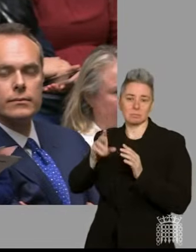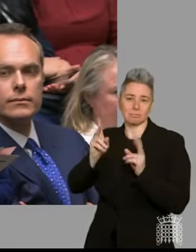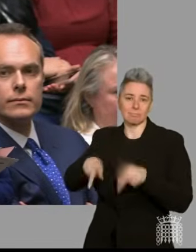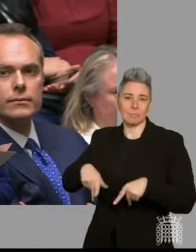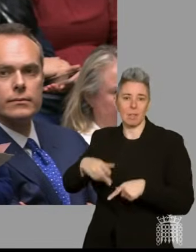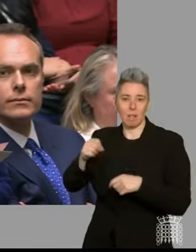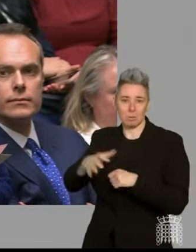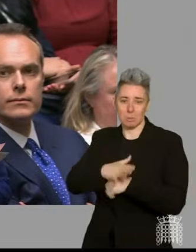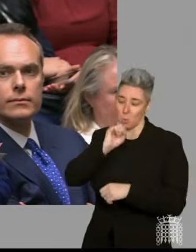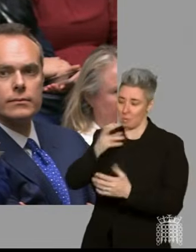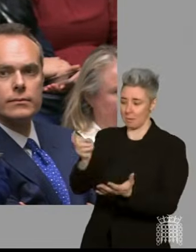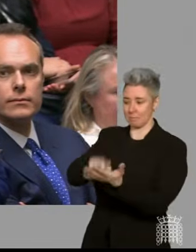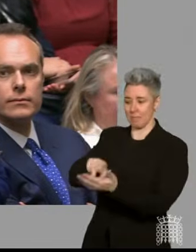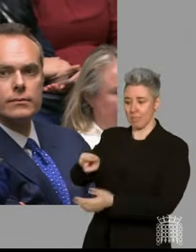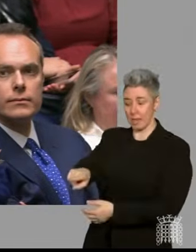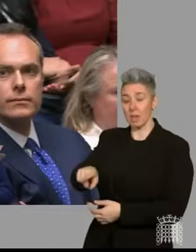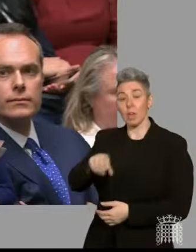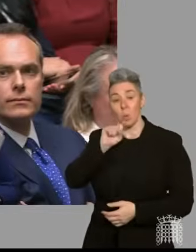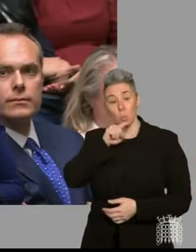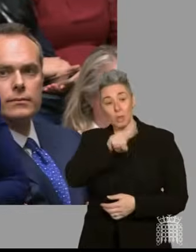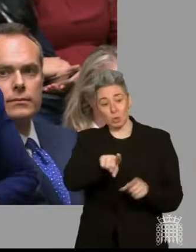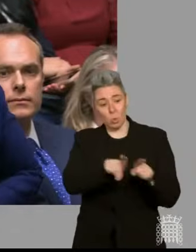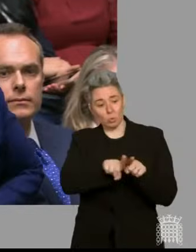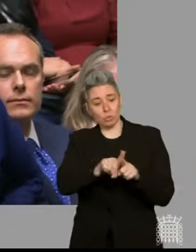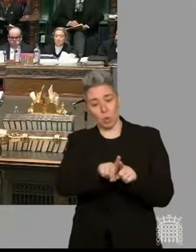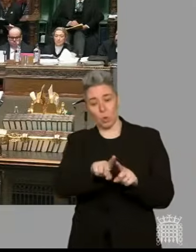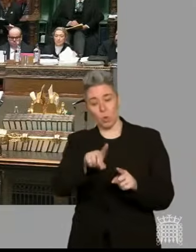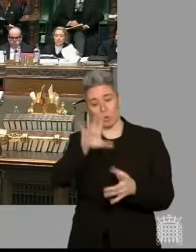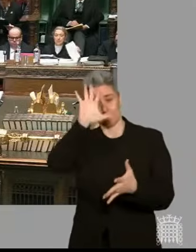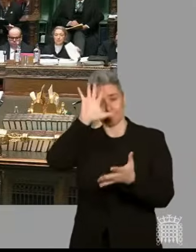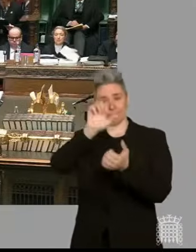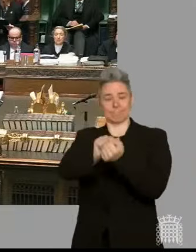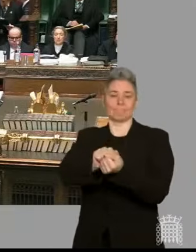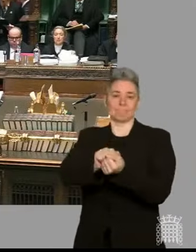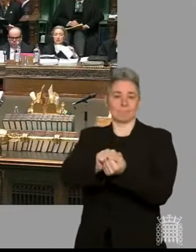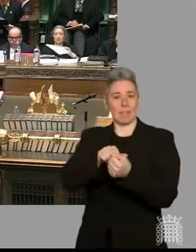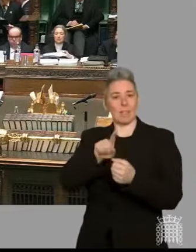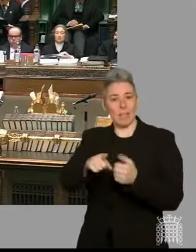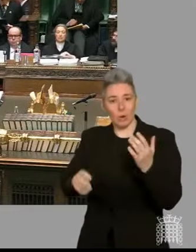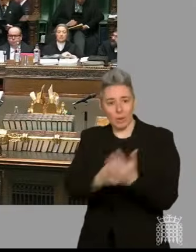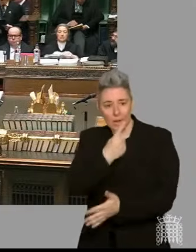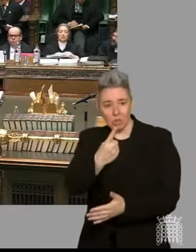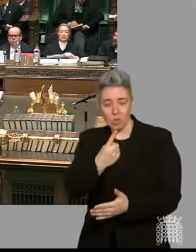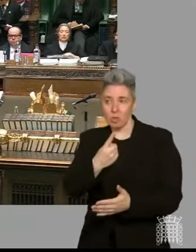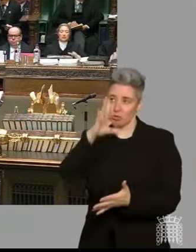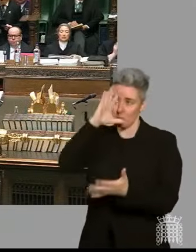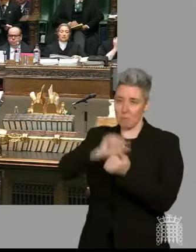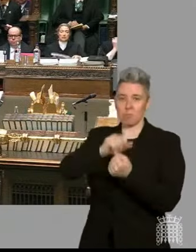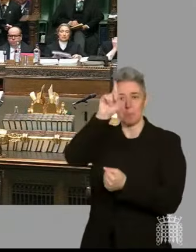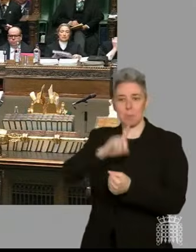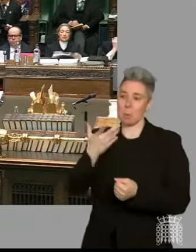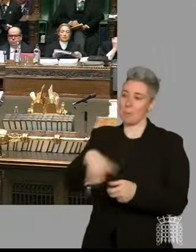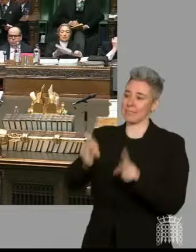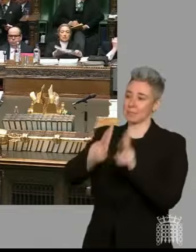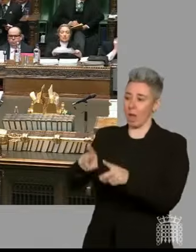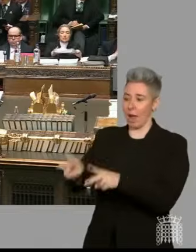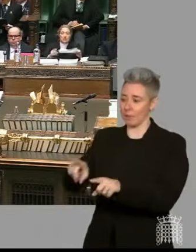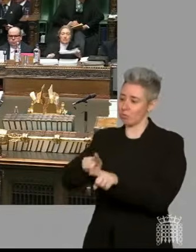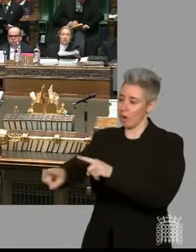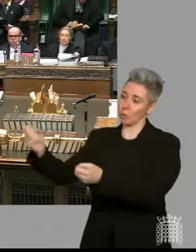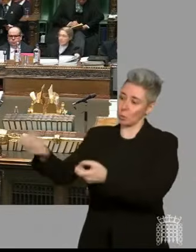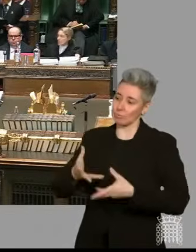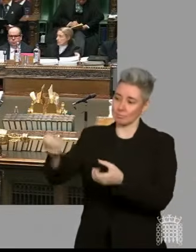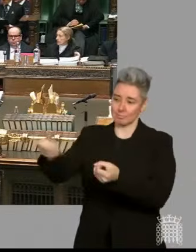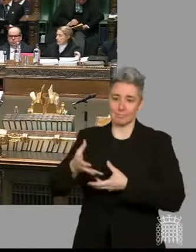this important food source to our table? Deputy Prime Minister. Well, I know how important this is to the